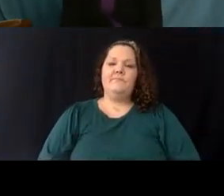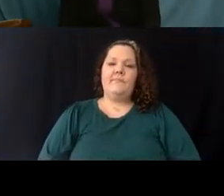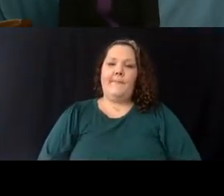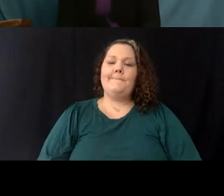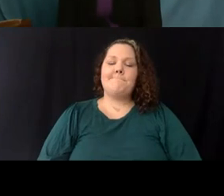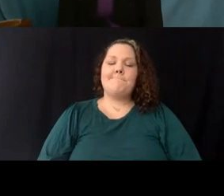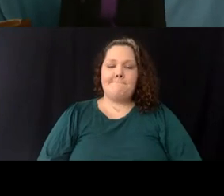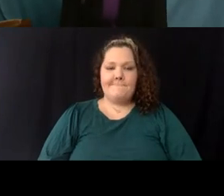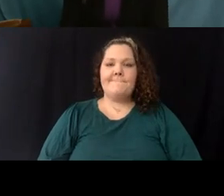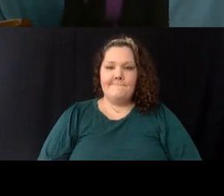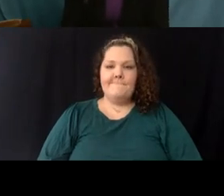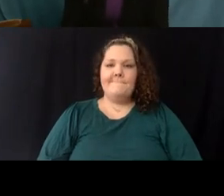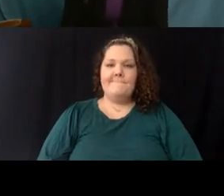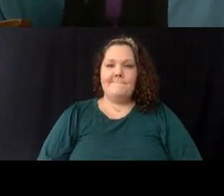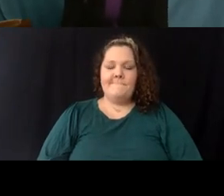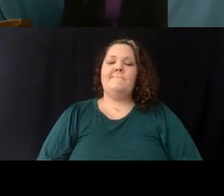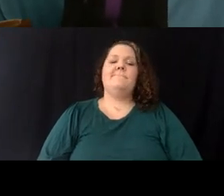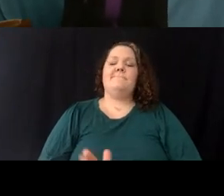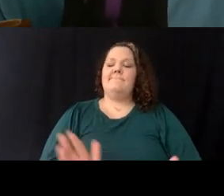of the content on a site.